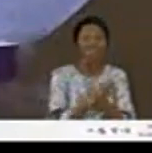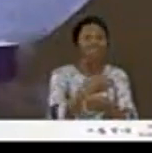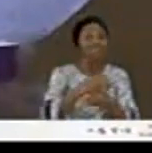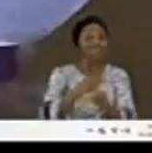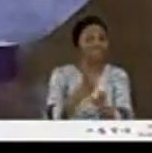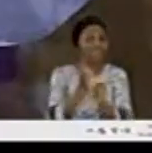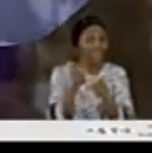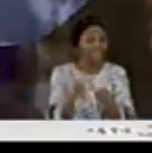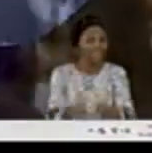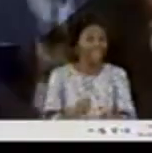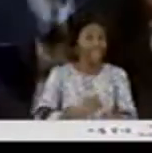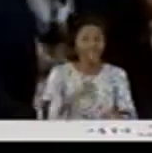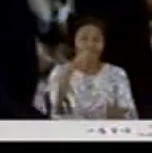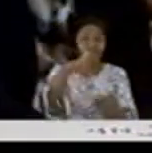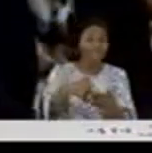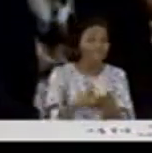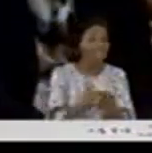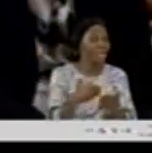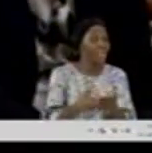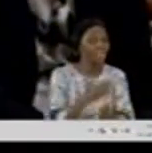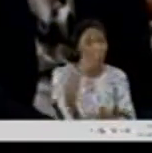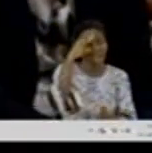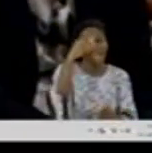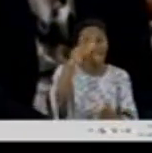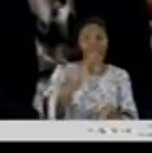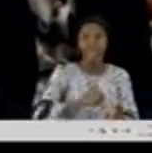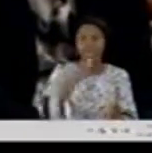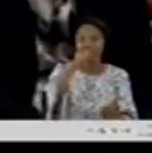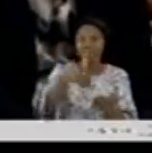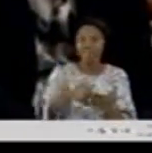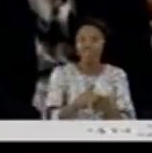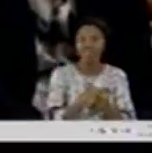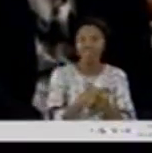creation. I'm a brand new man. I'm a brand new man.